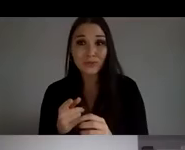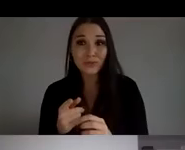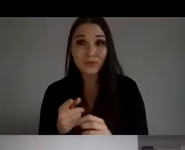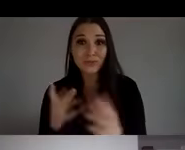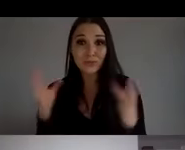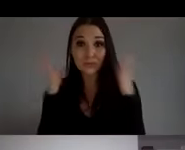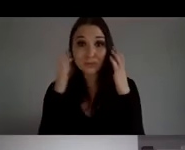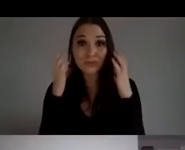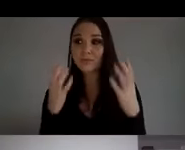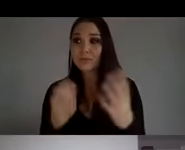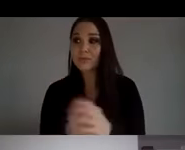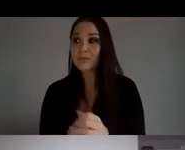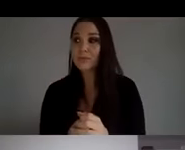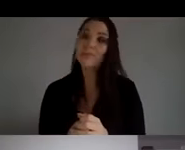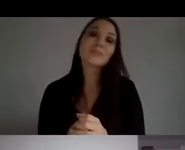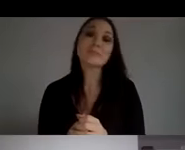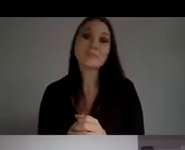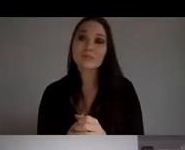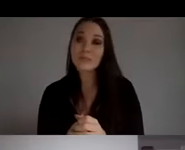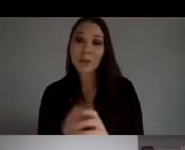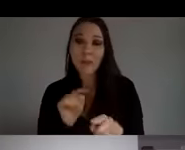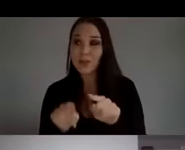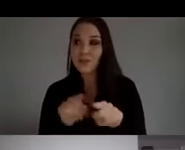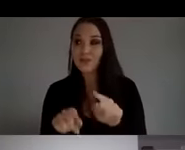on. Oh. Let me try.